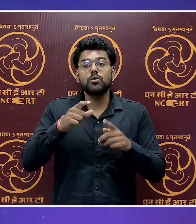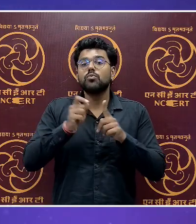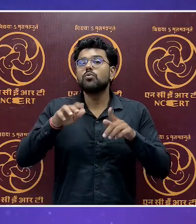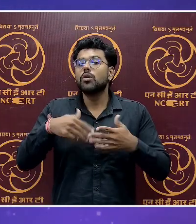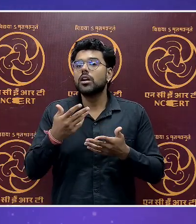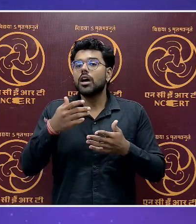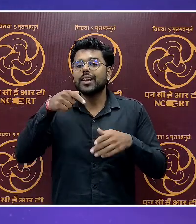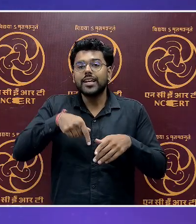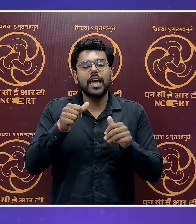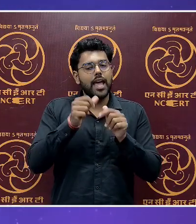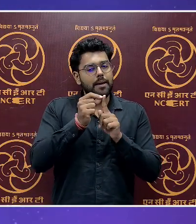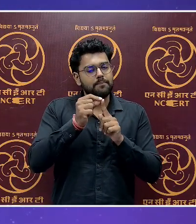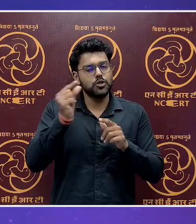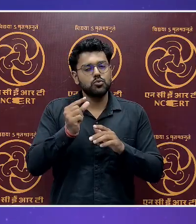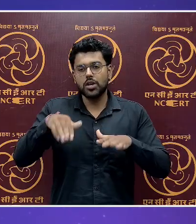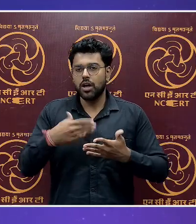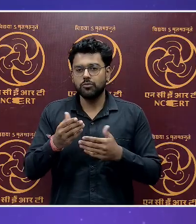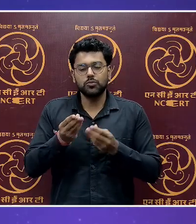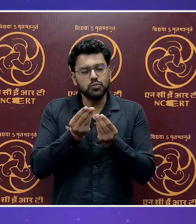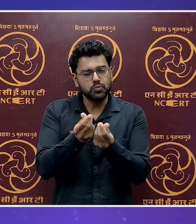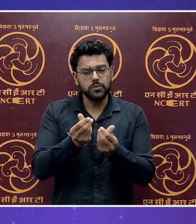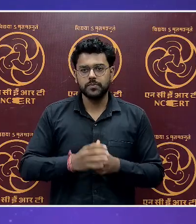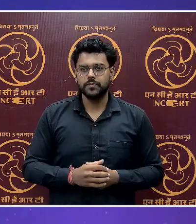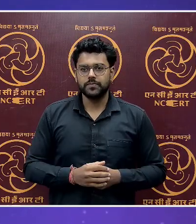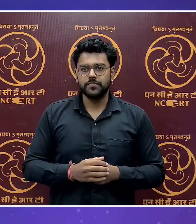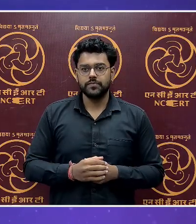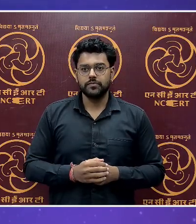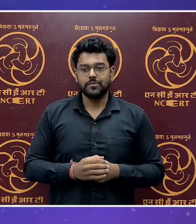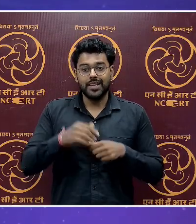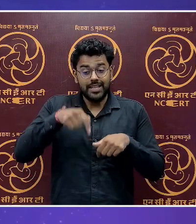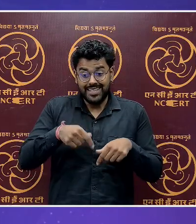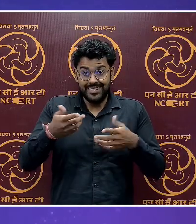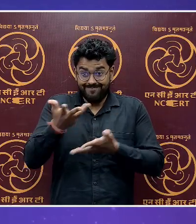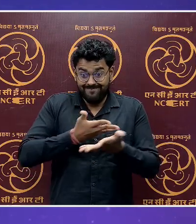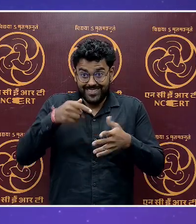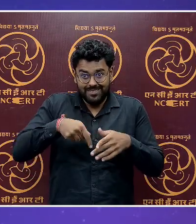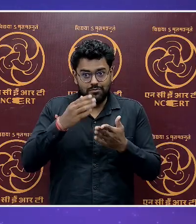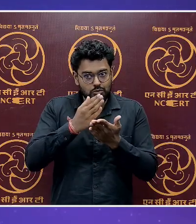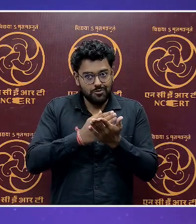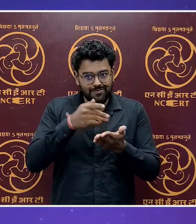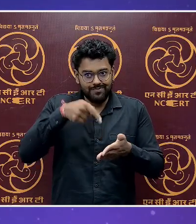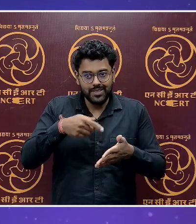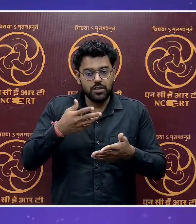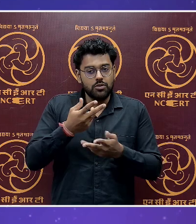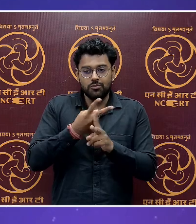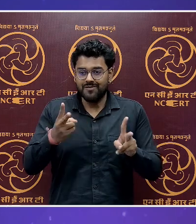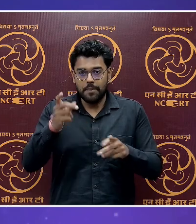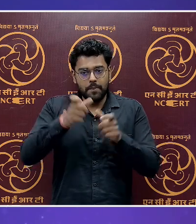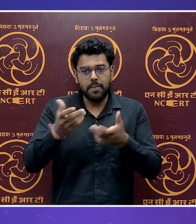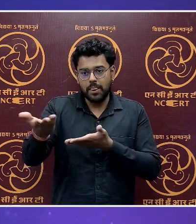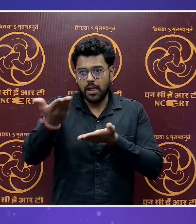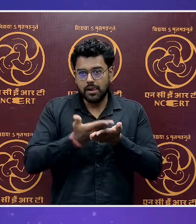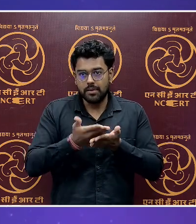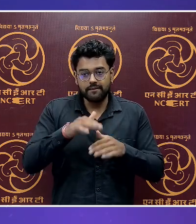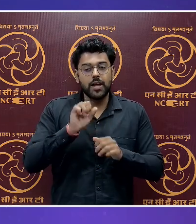for using this app so smoothly. And this is one such session where you people are invited to